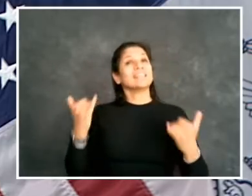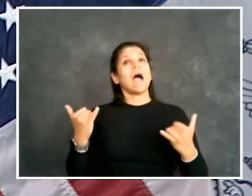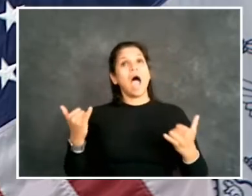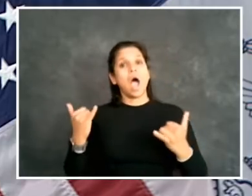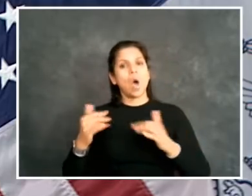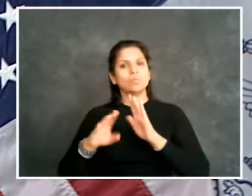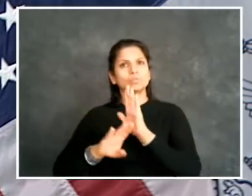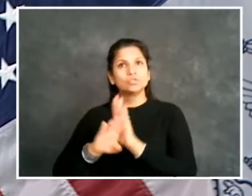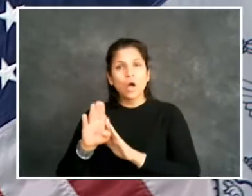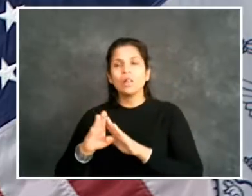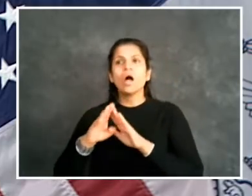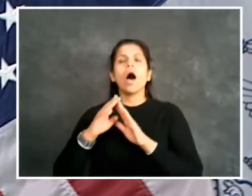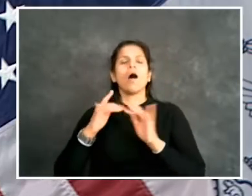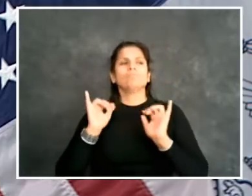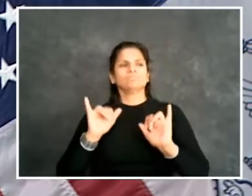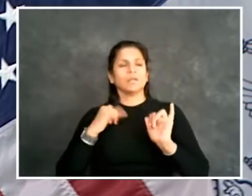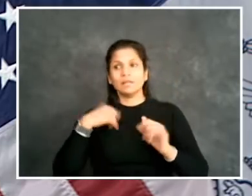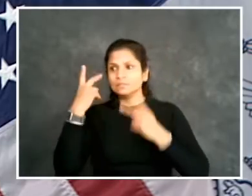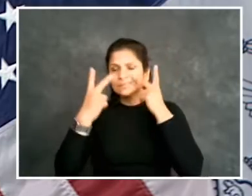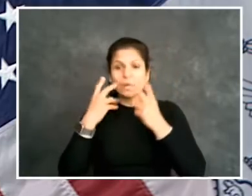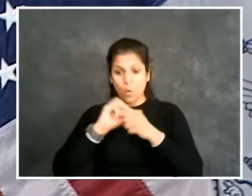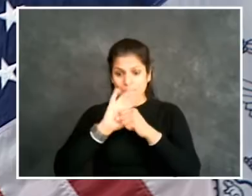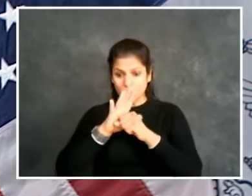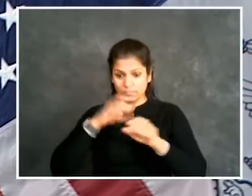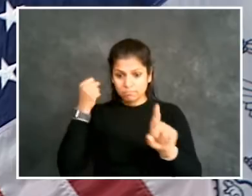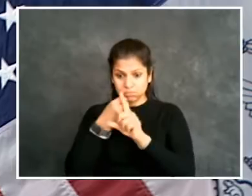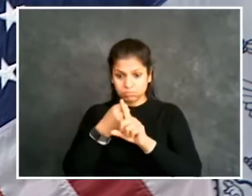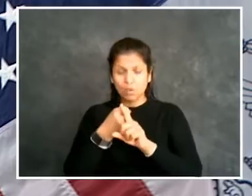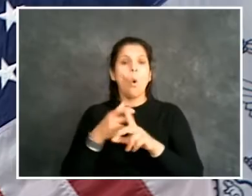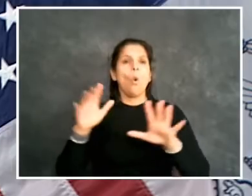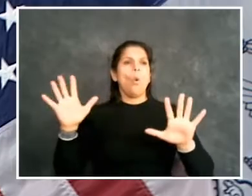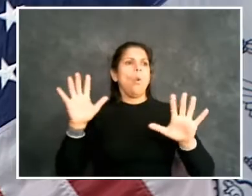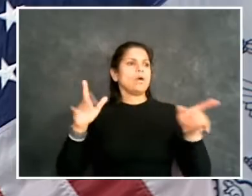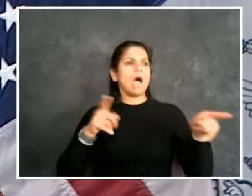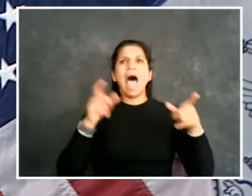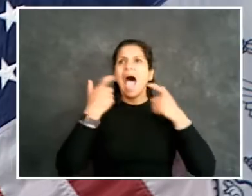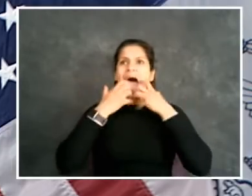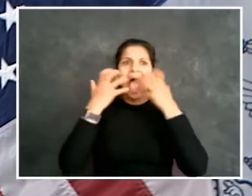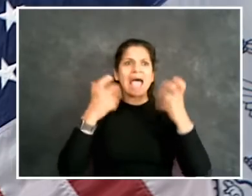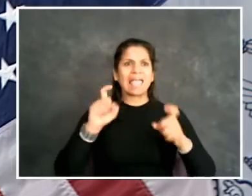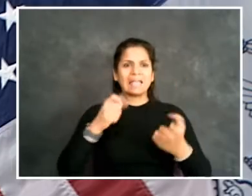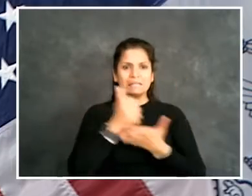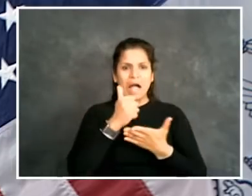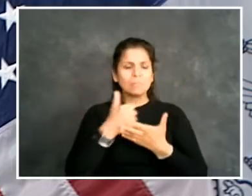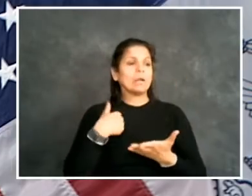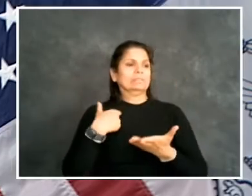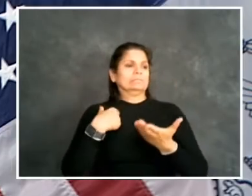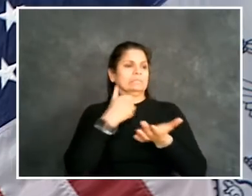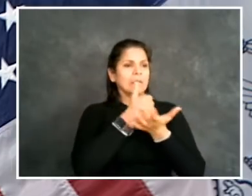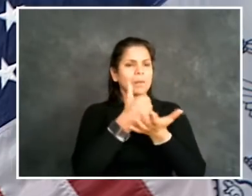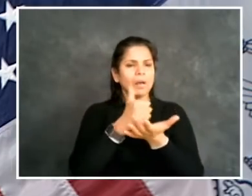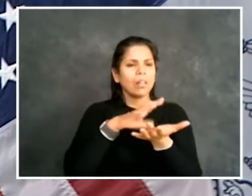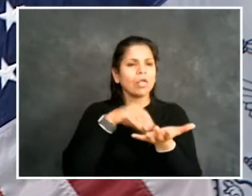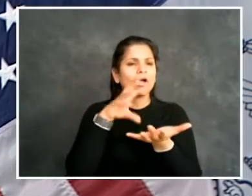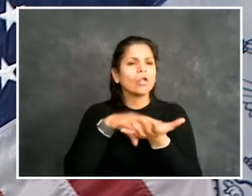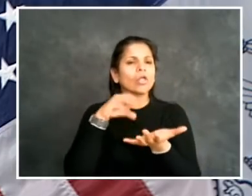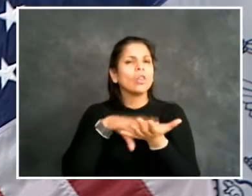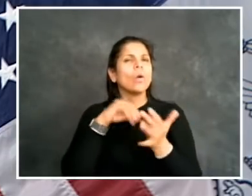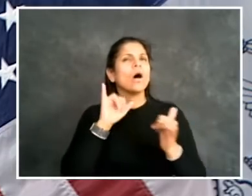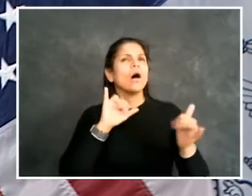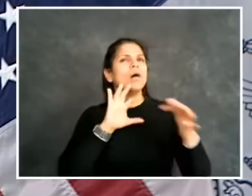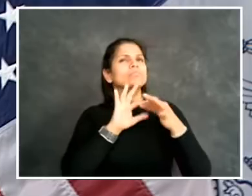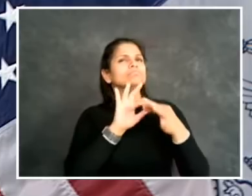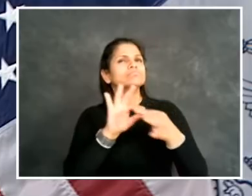city personnel to go over the support the city was providing and to go over what the